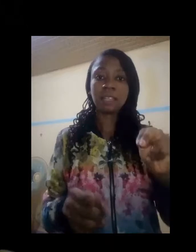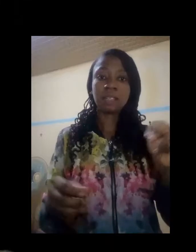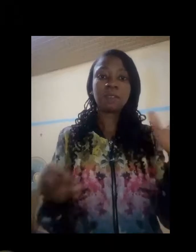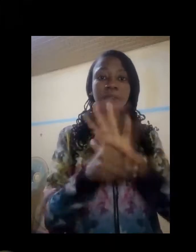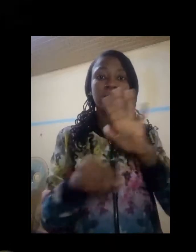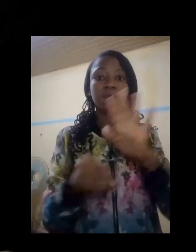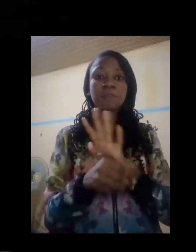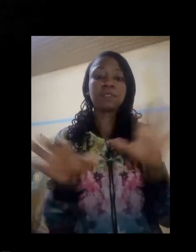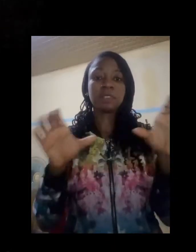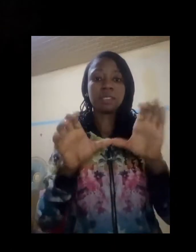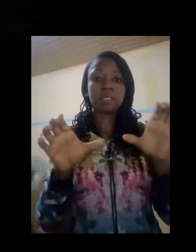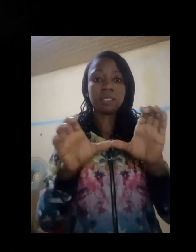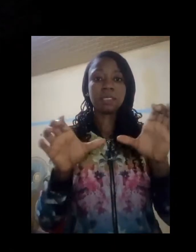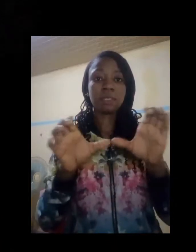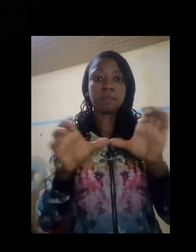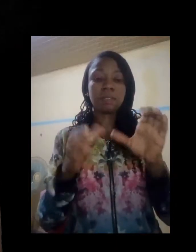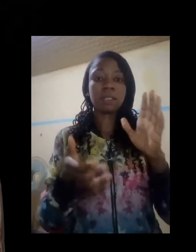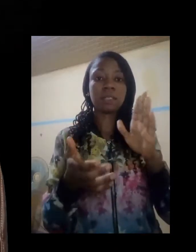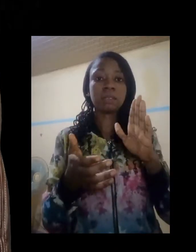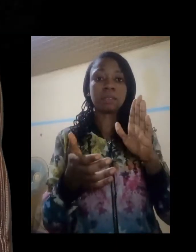certificate course. Woohoo!